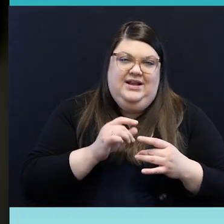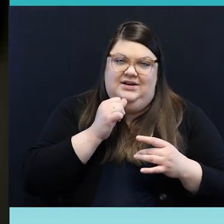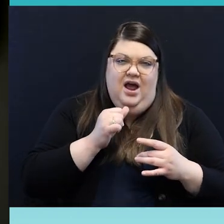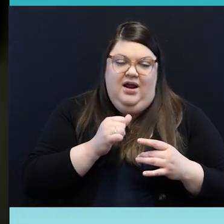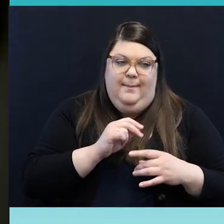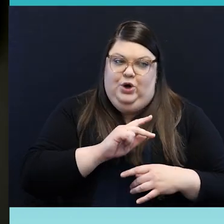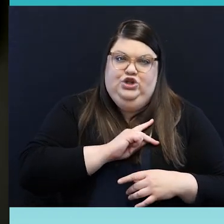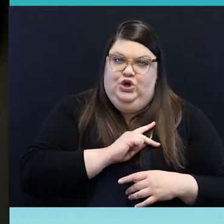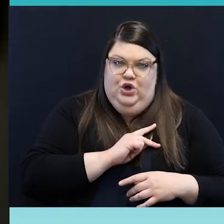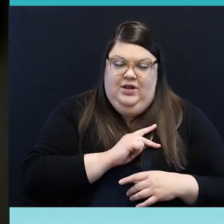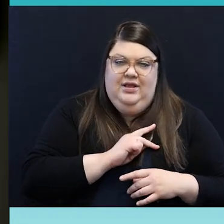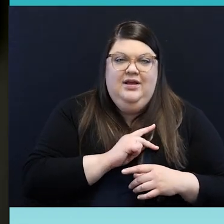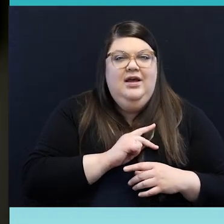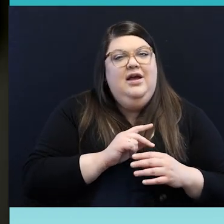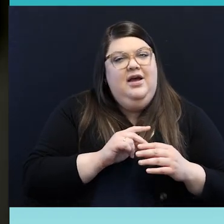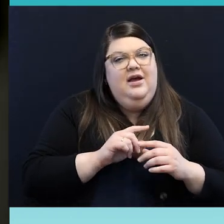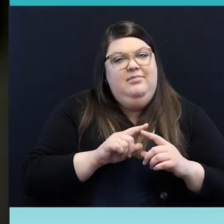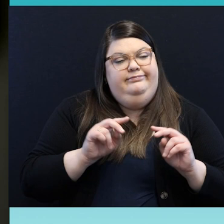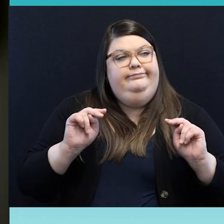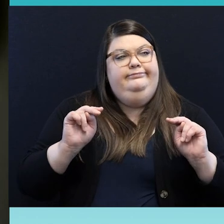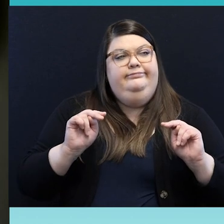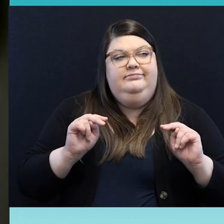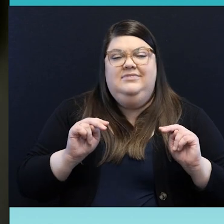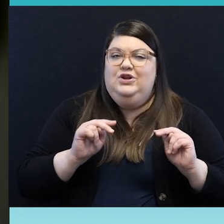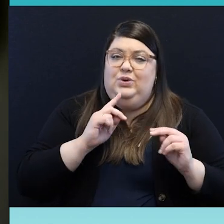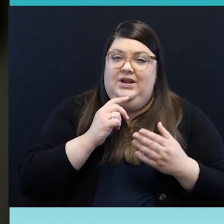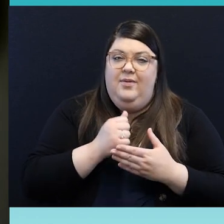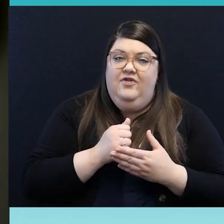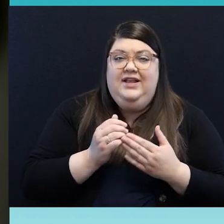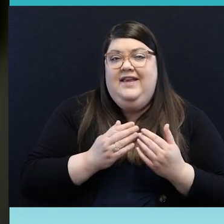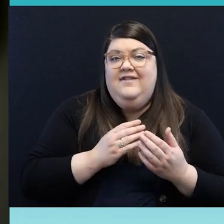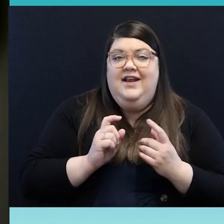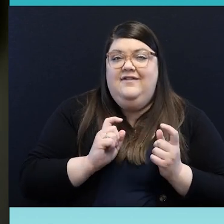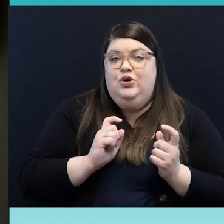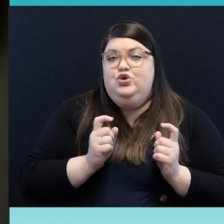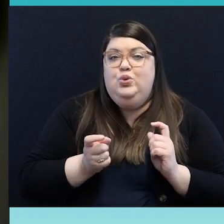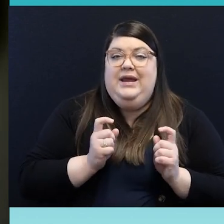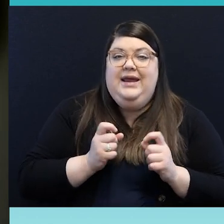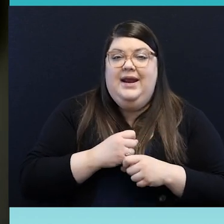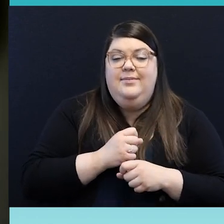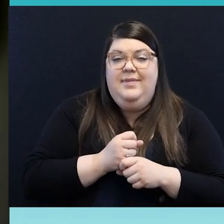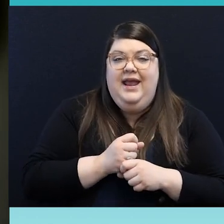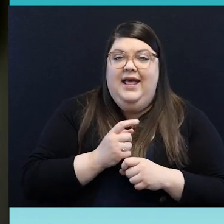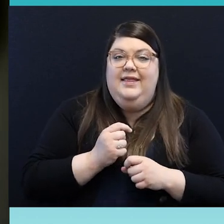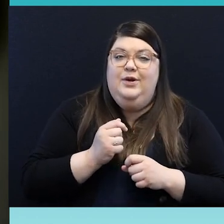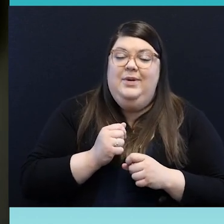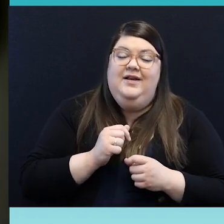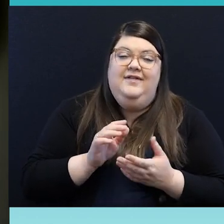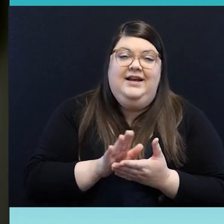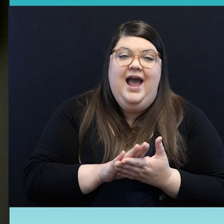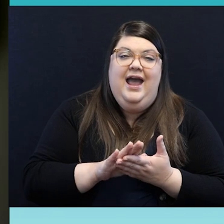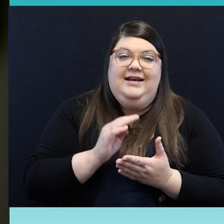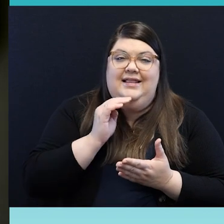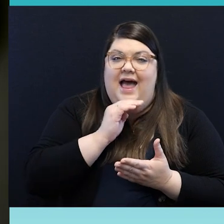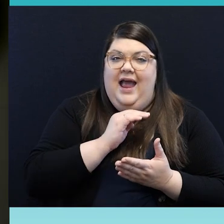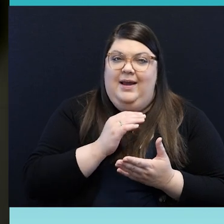often really helpful. Even if you kind of tweak and make a little, what I call a benevolent lie, maybe